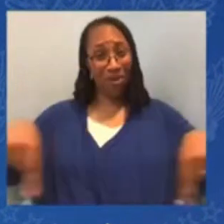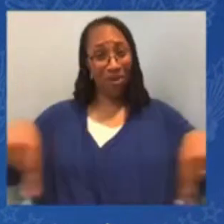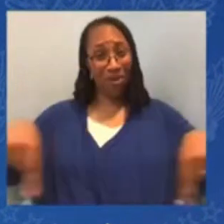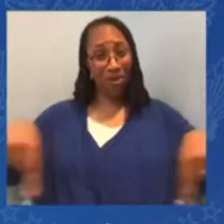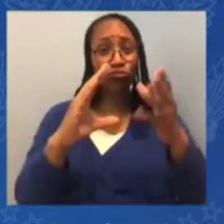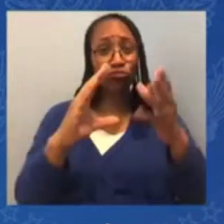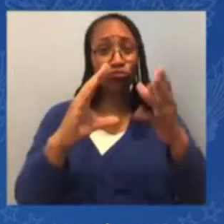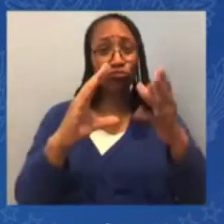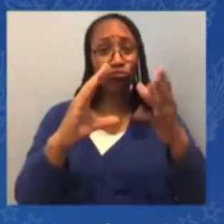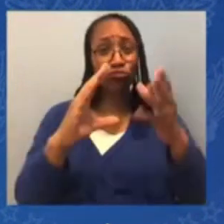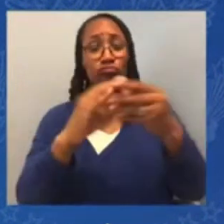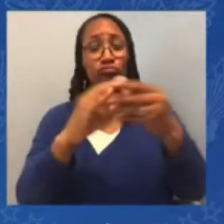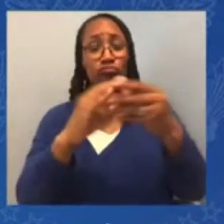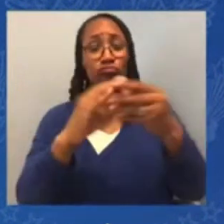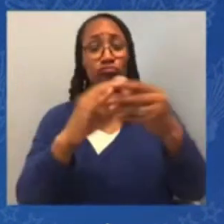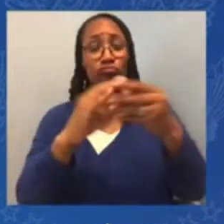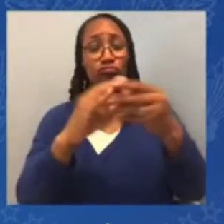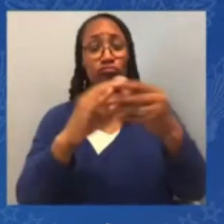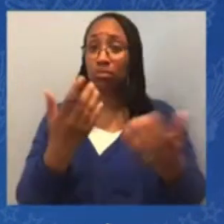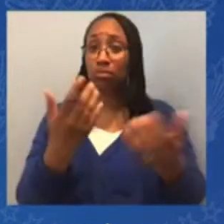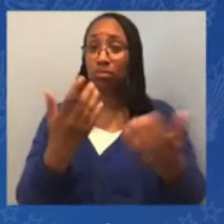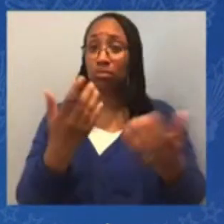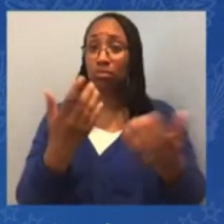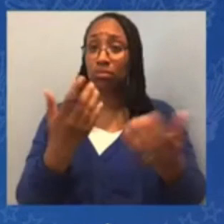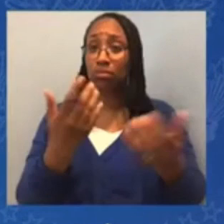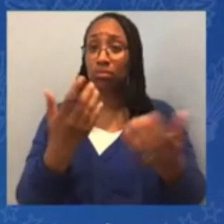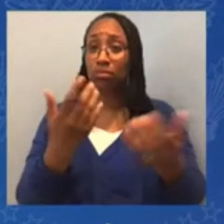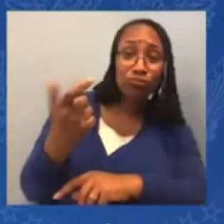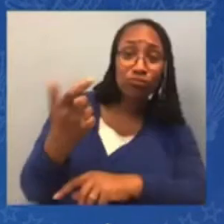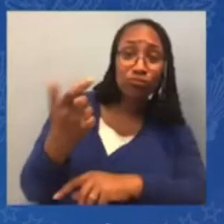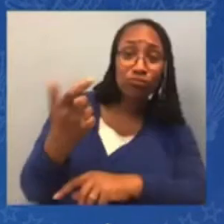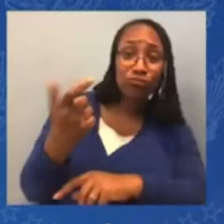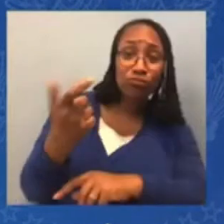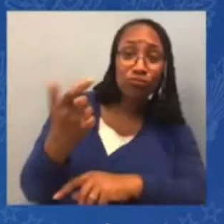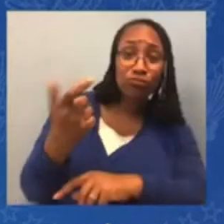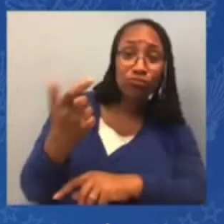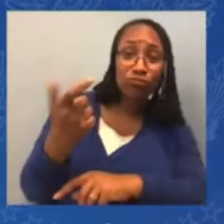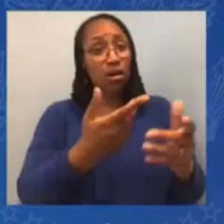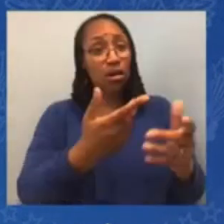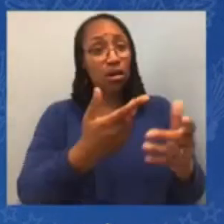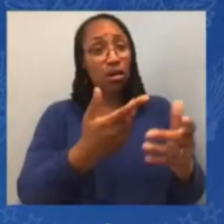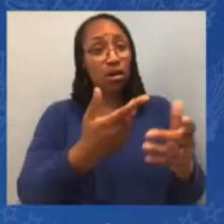allowing the Justice Department through the FBI to run enhanced